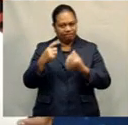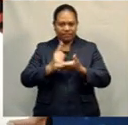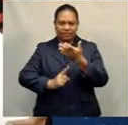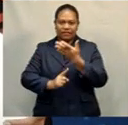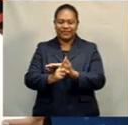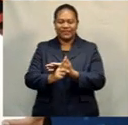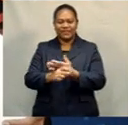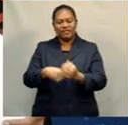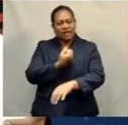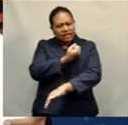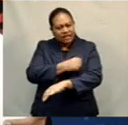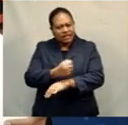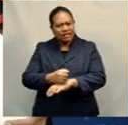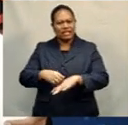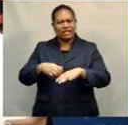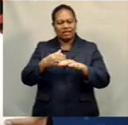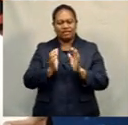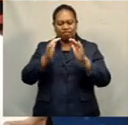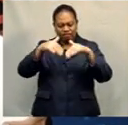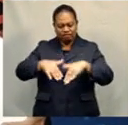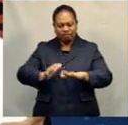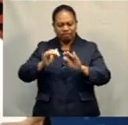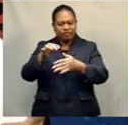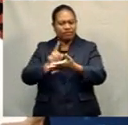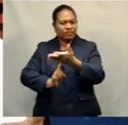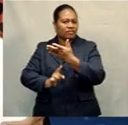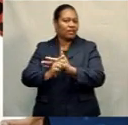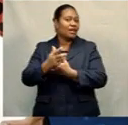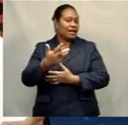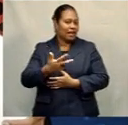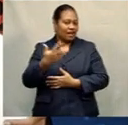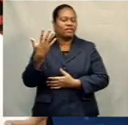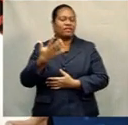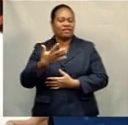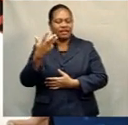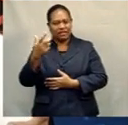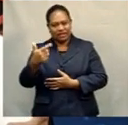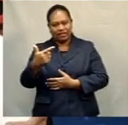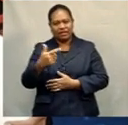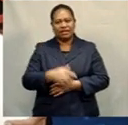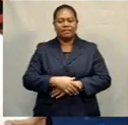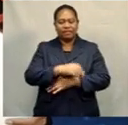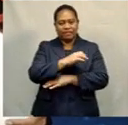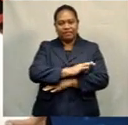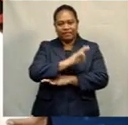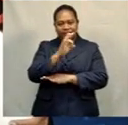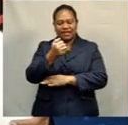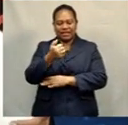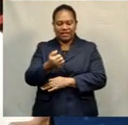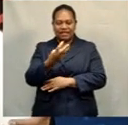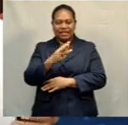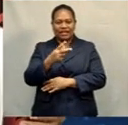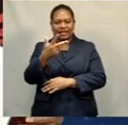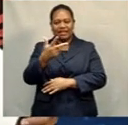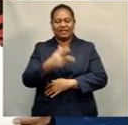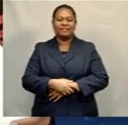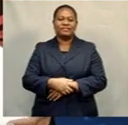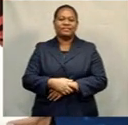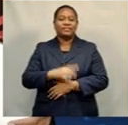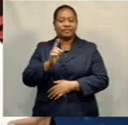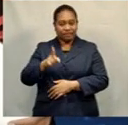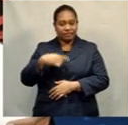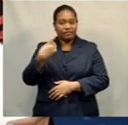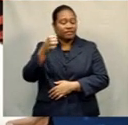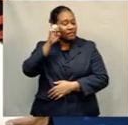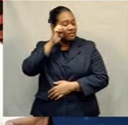At sea, rough seas expected and the next high tide is at 9:57 p.m. today. Sunrise at 6:38. For tomorrow,